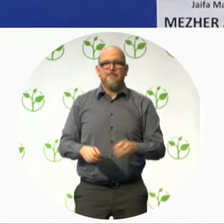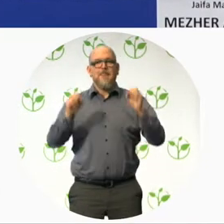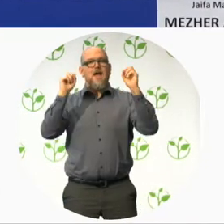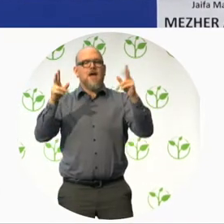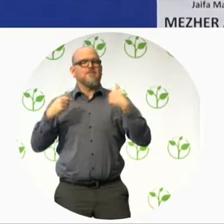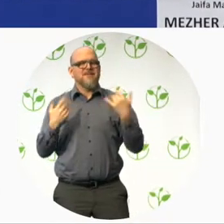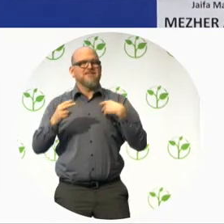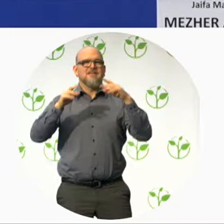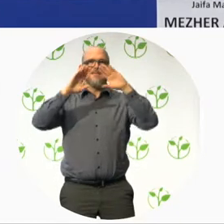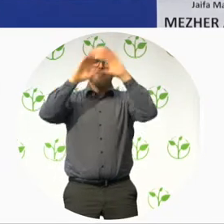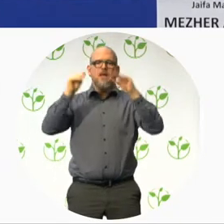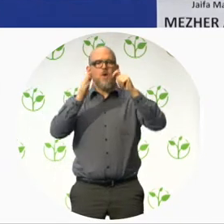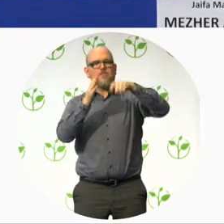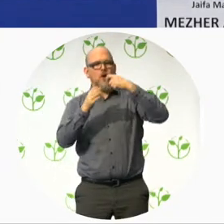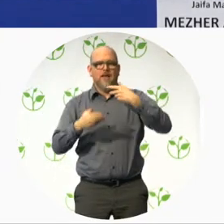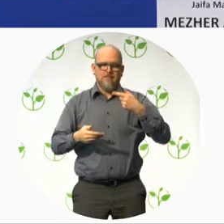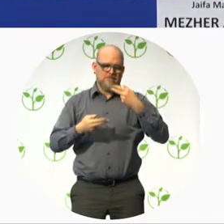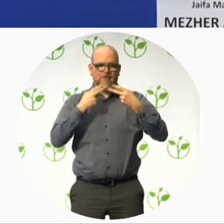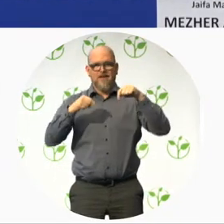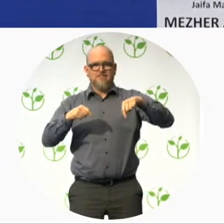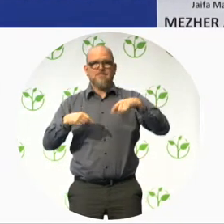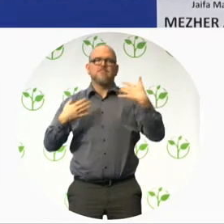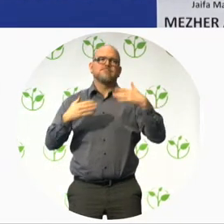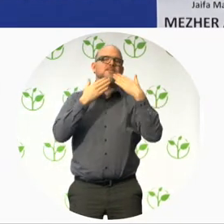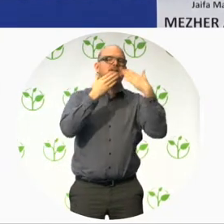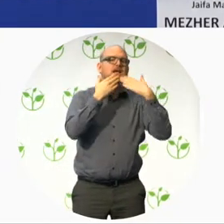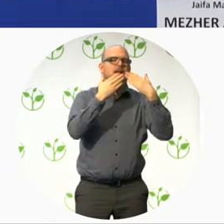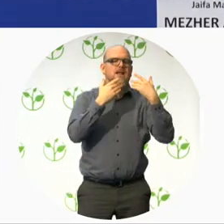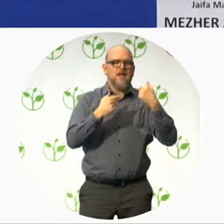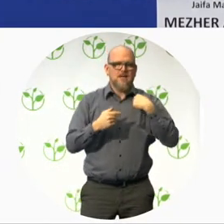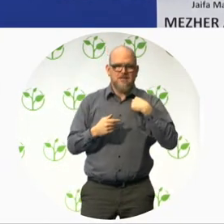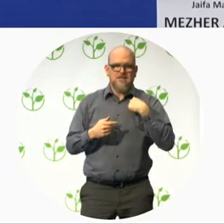warm. Thanks to ESSEL Foundation. Thanks to Mr. ESSEL as well.